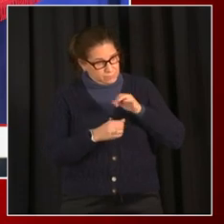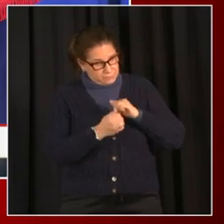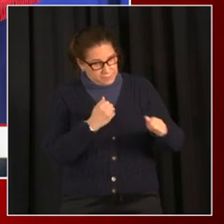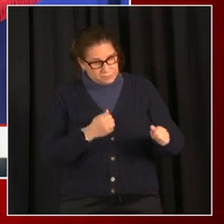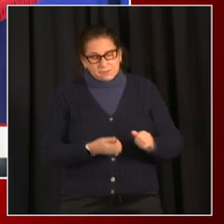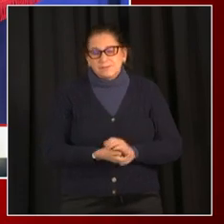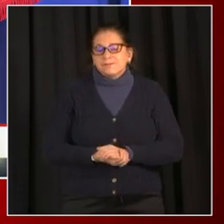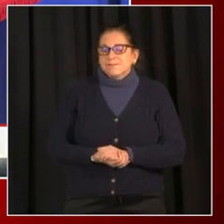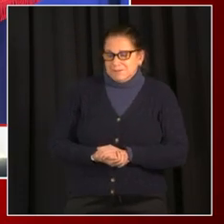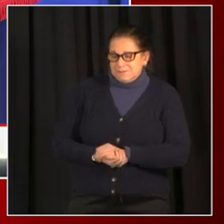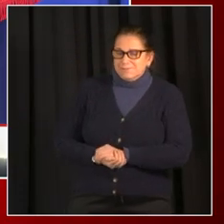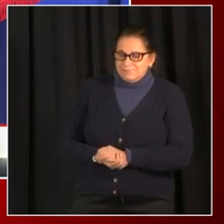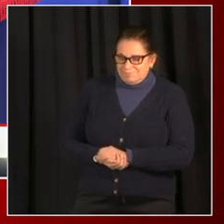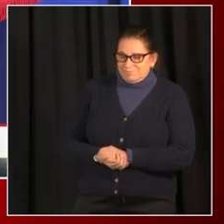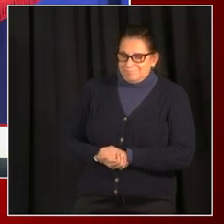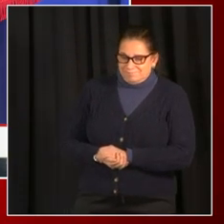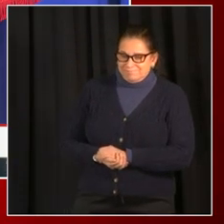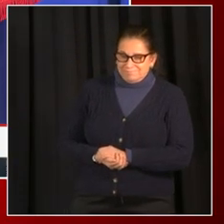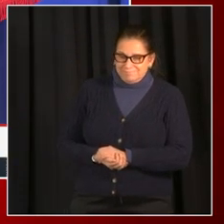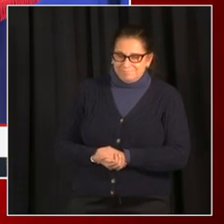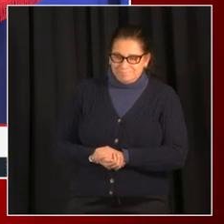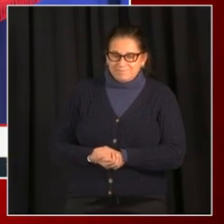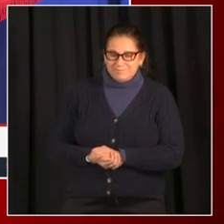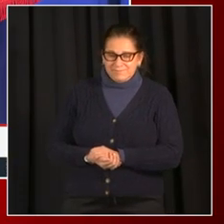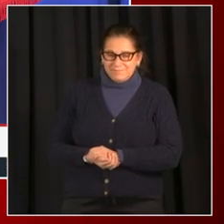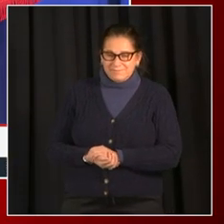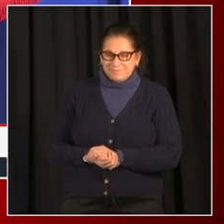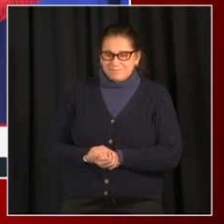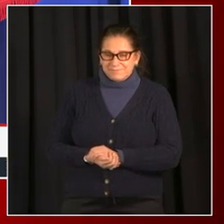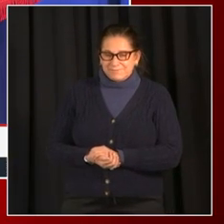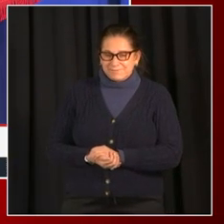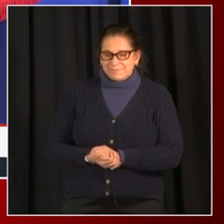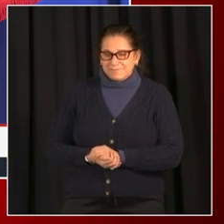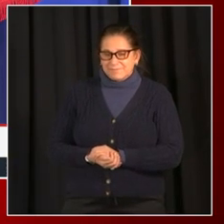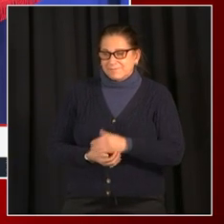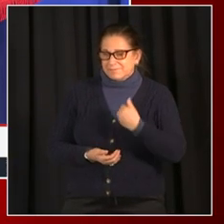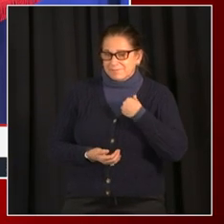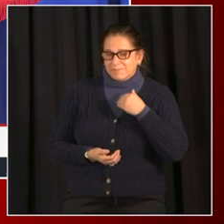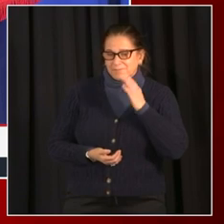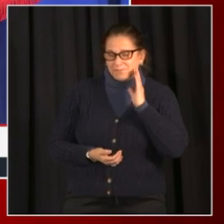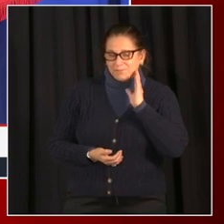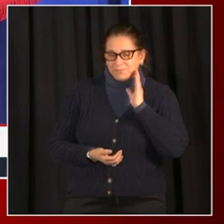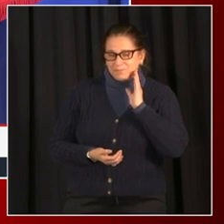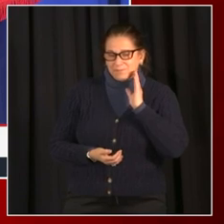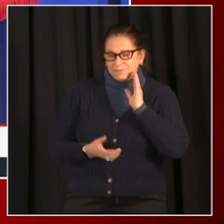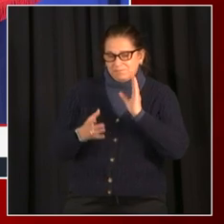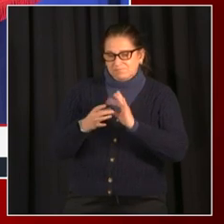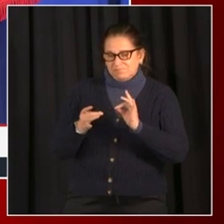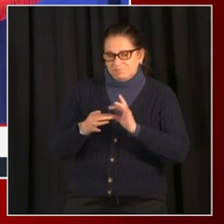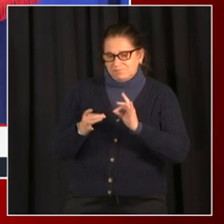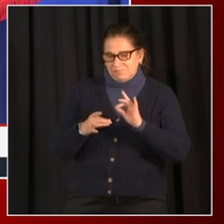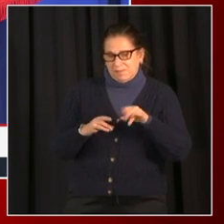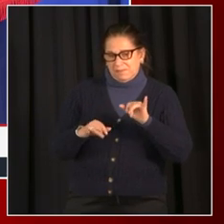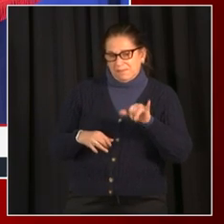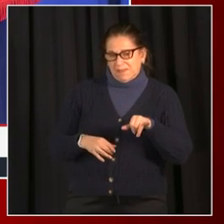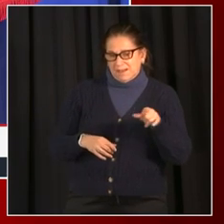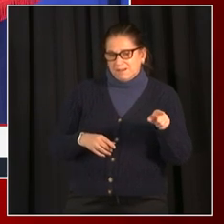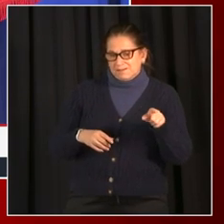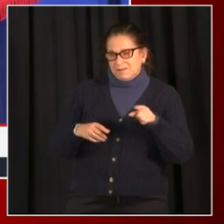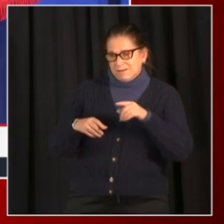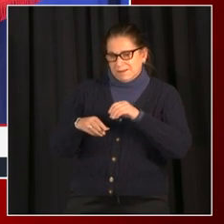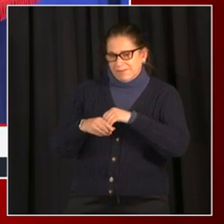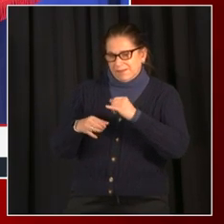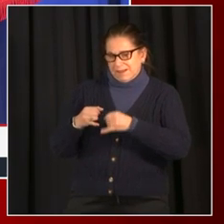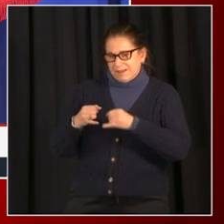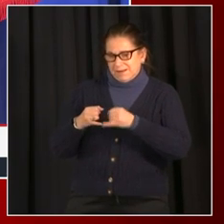I'm gonna wait to comment on it until it's done. But both sides of the House,